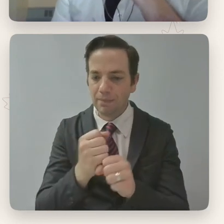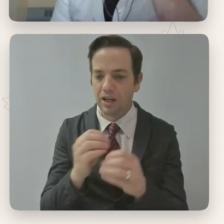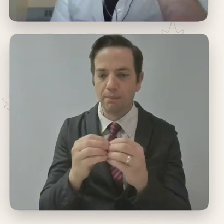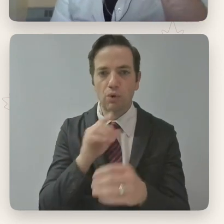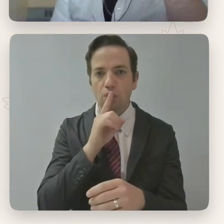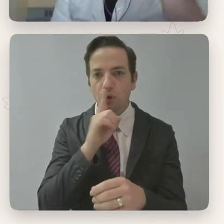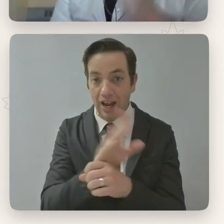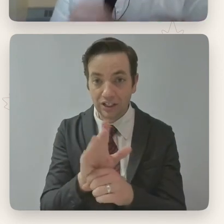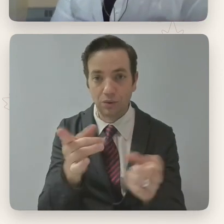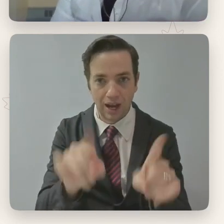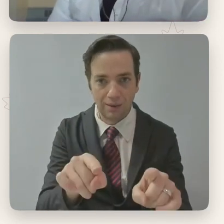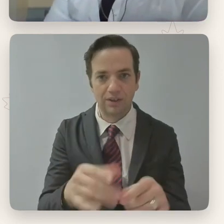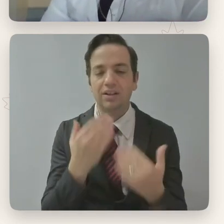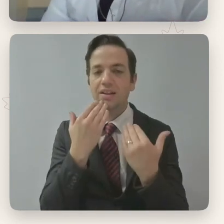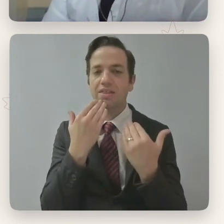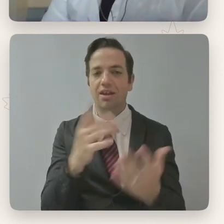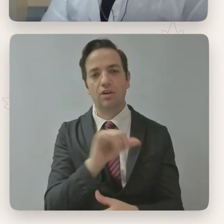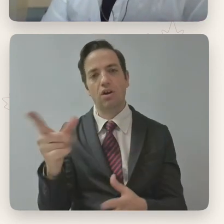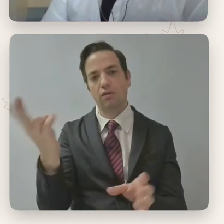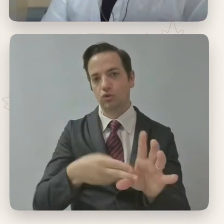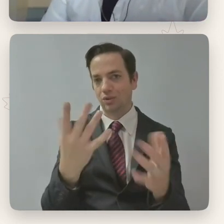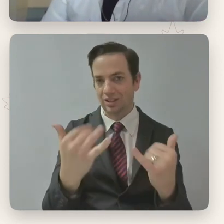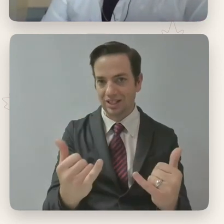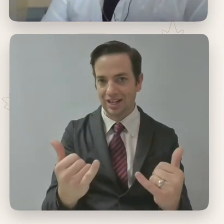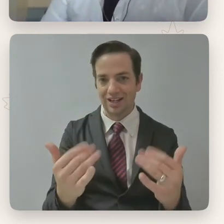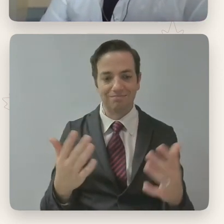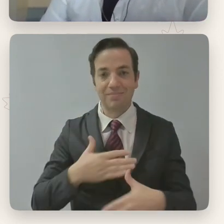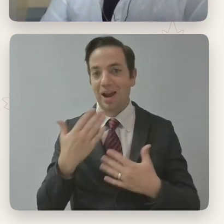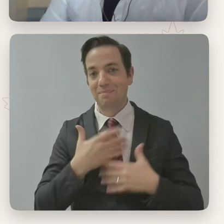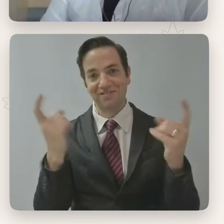So thank you all for joining us today, and happy festival.